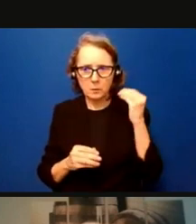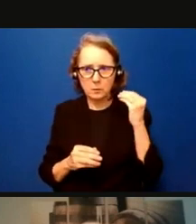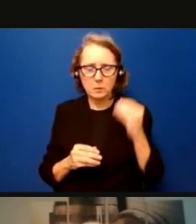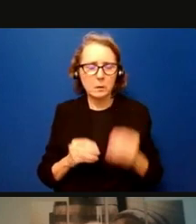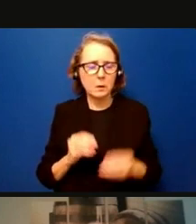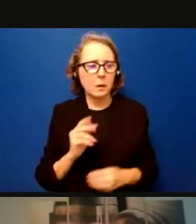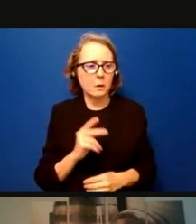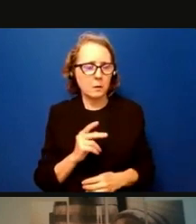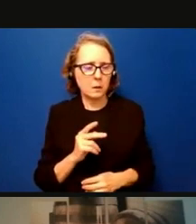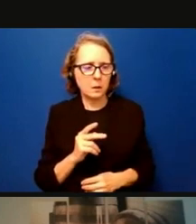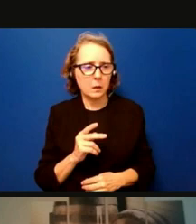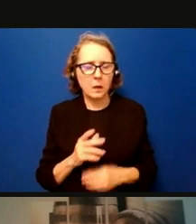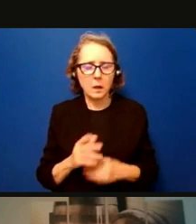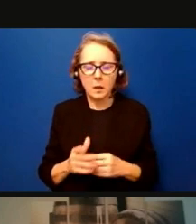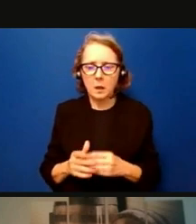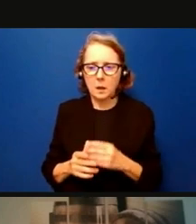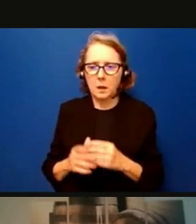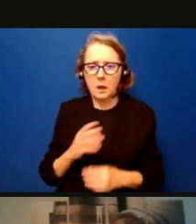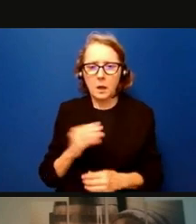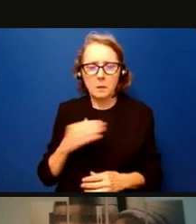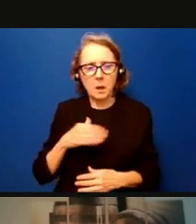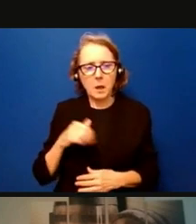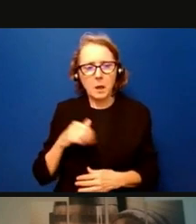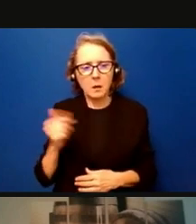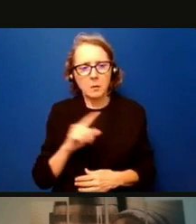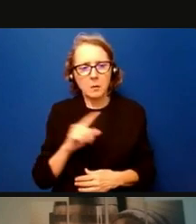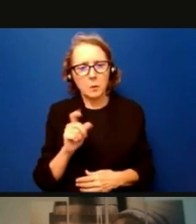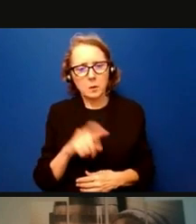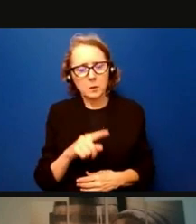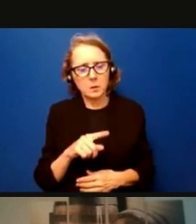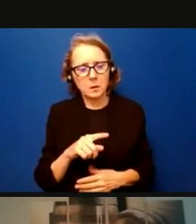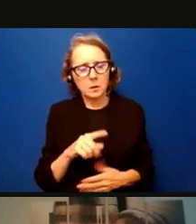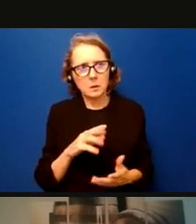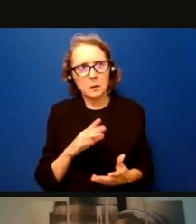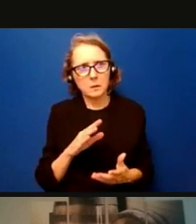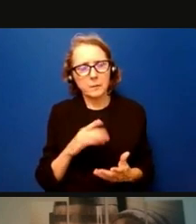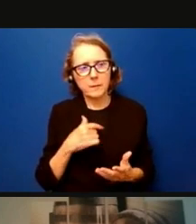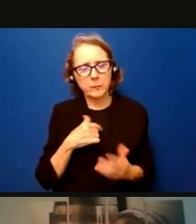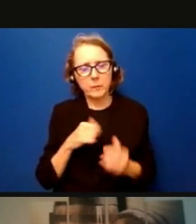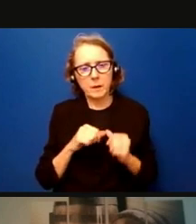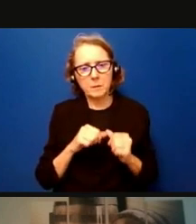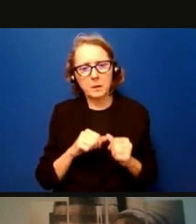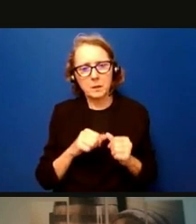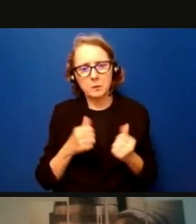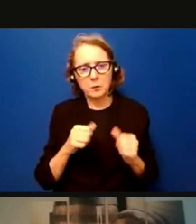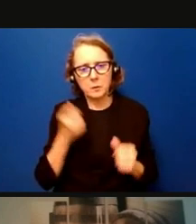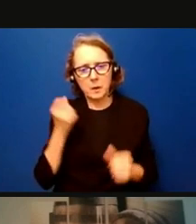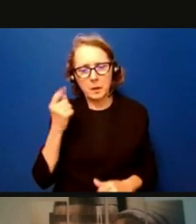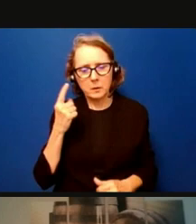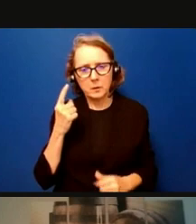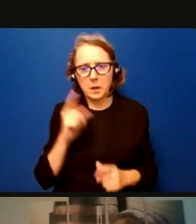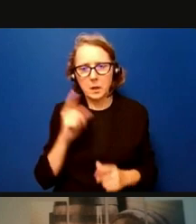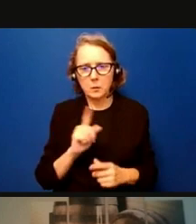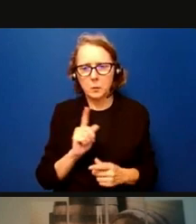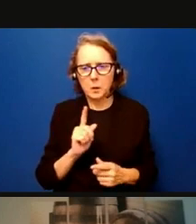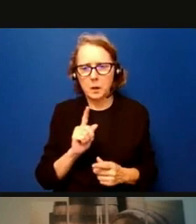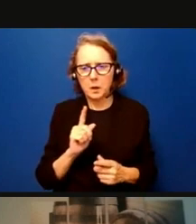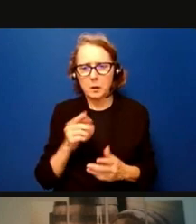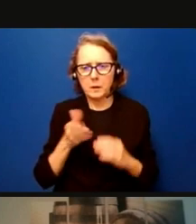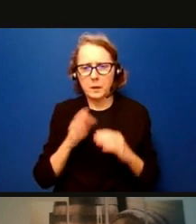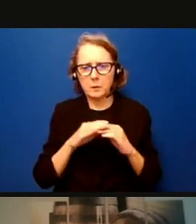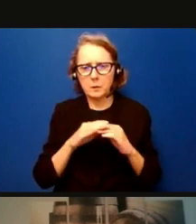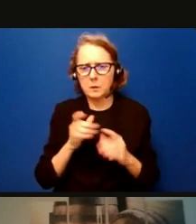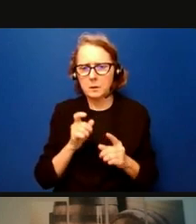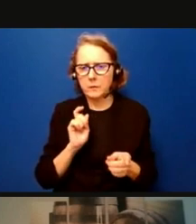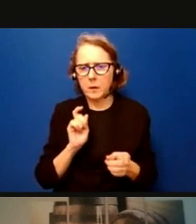Okay. And my other question that I have is I'm continuing to try and understand where this increase is